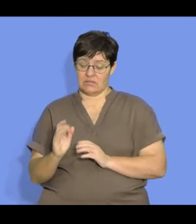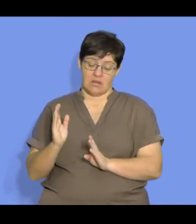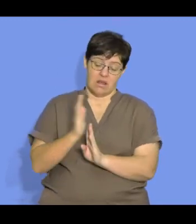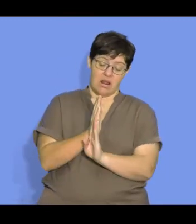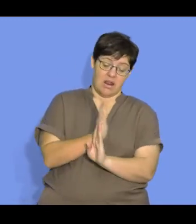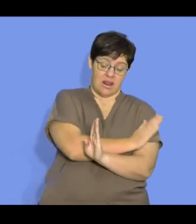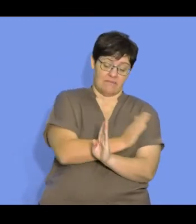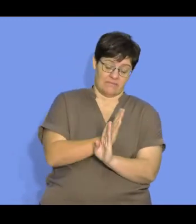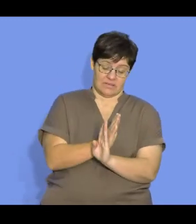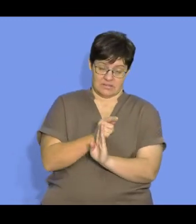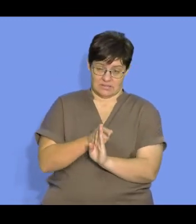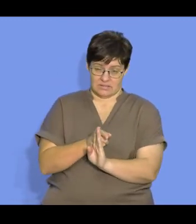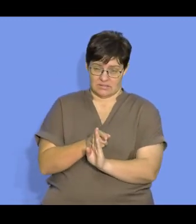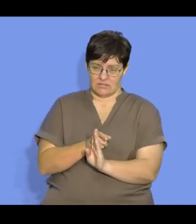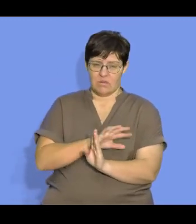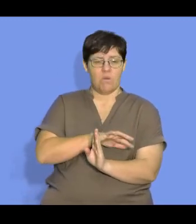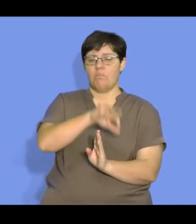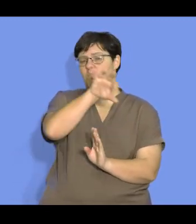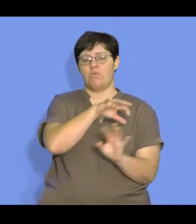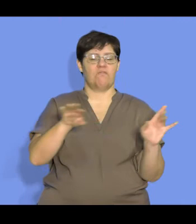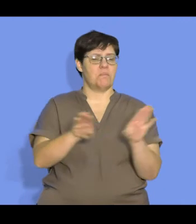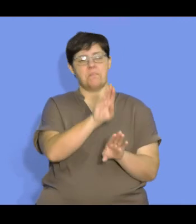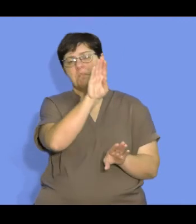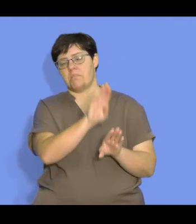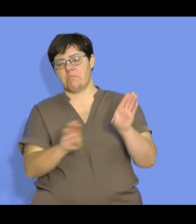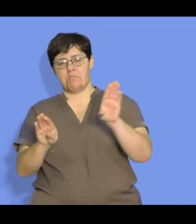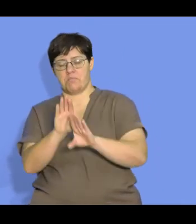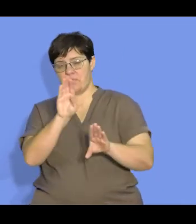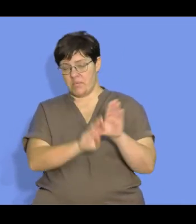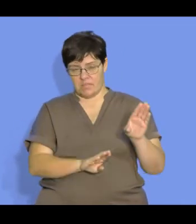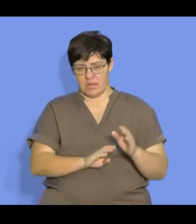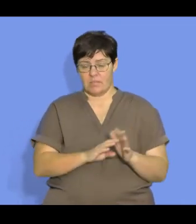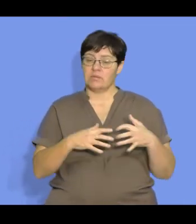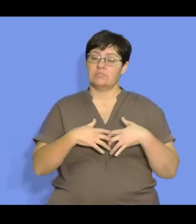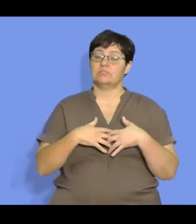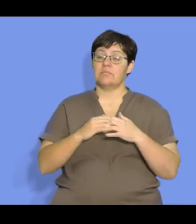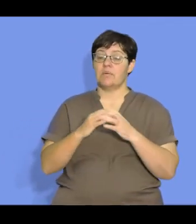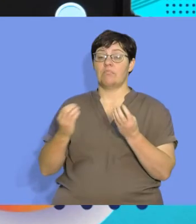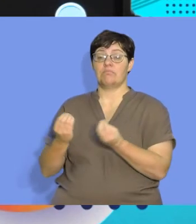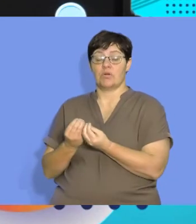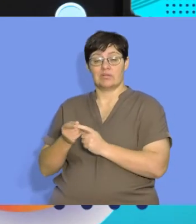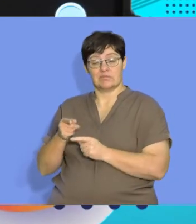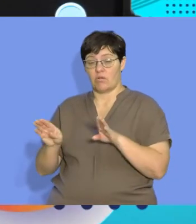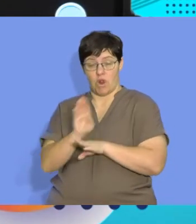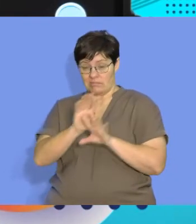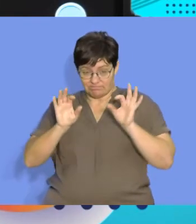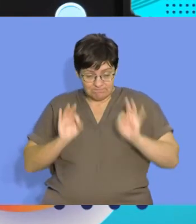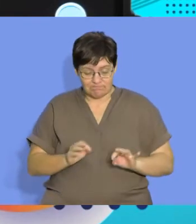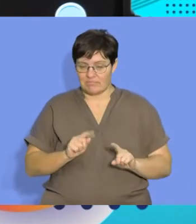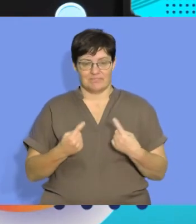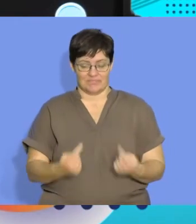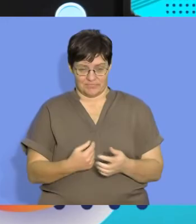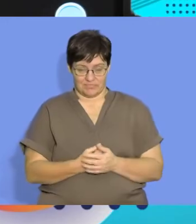line, to the left of my red line, are just moving and colliding, but they do not form effective